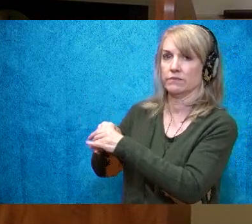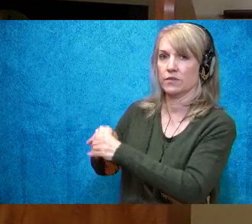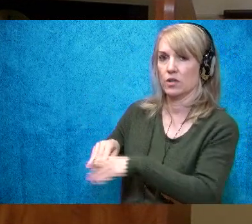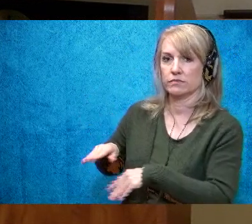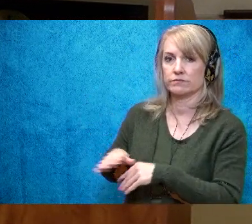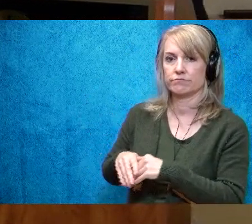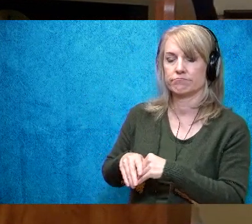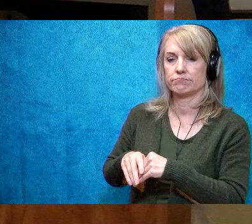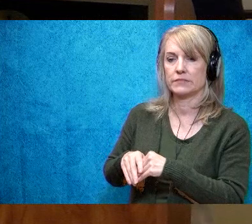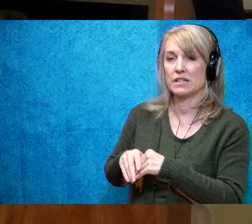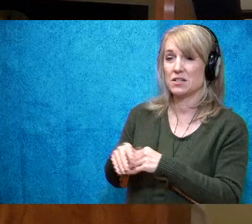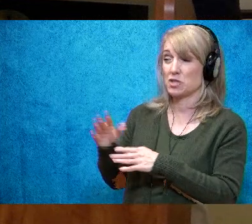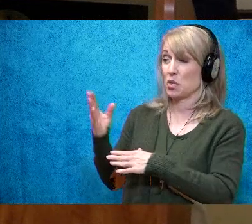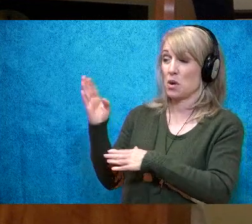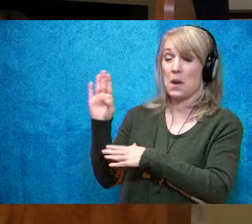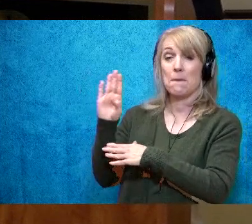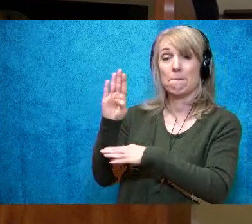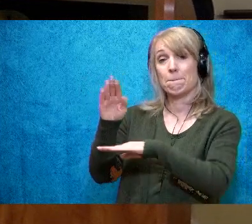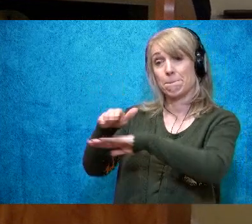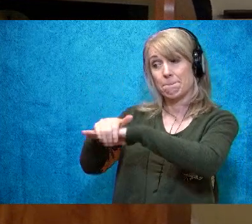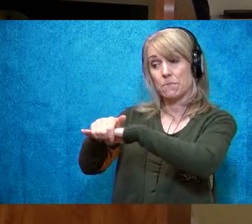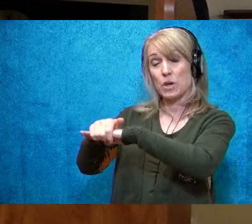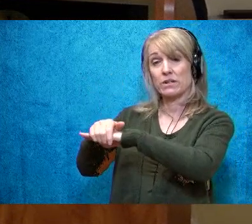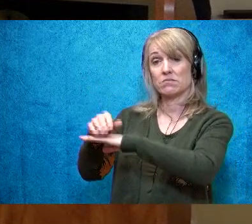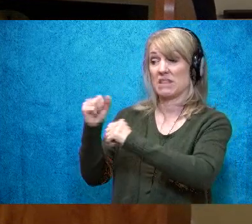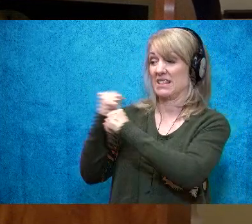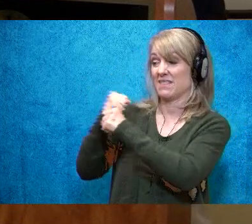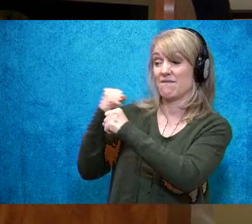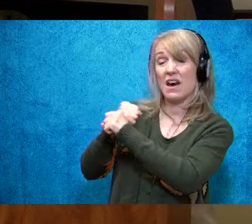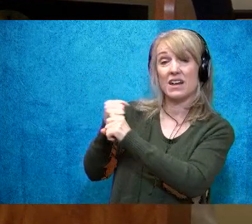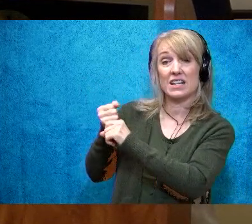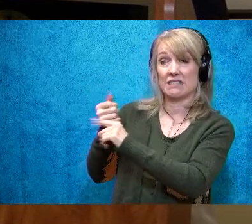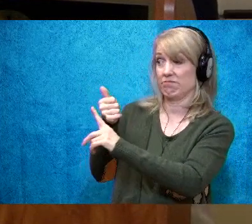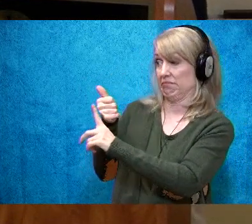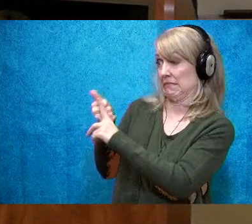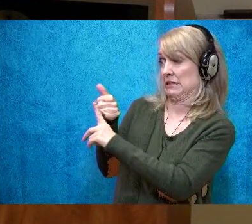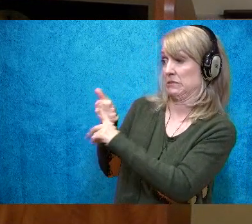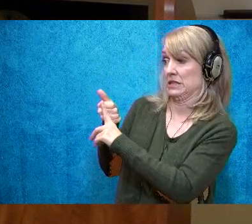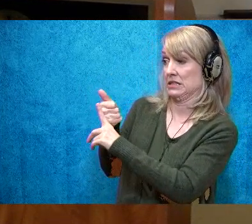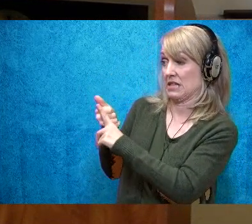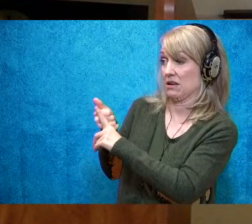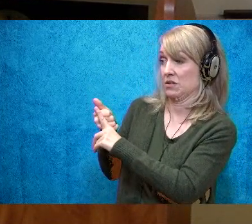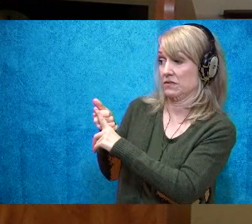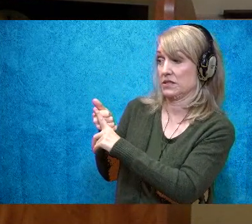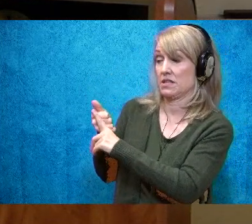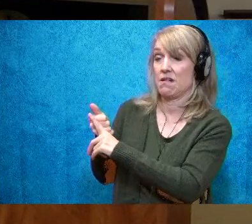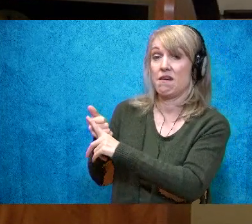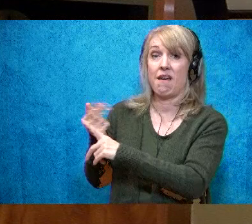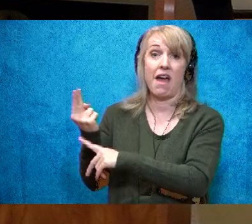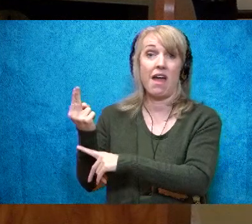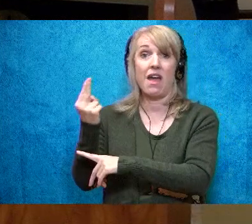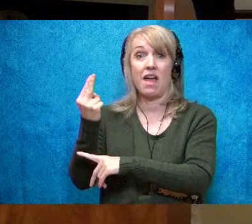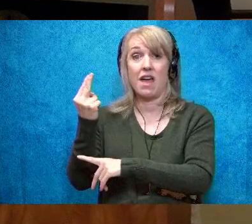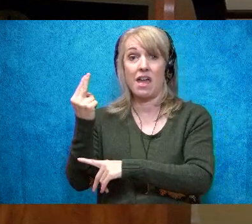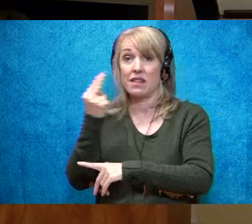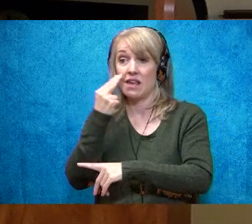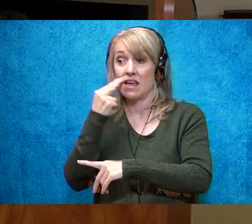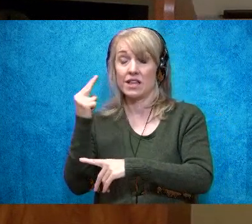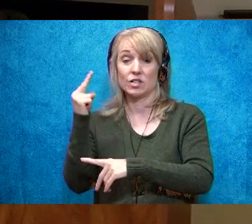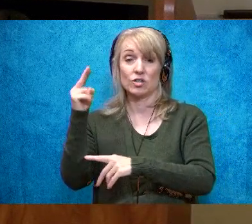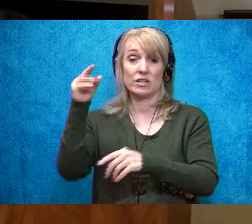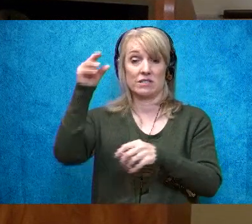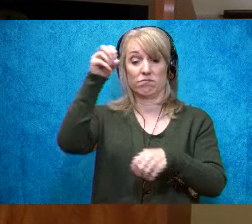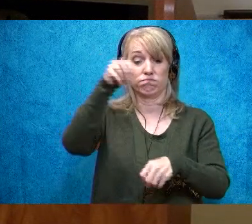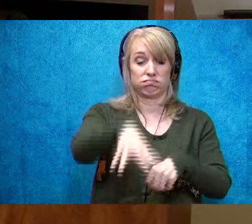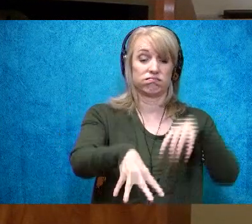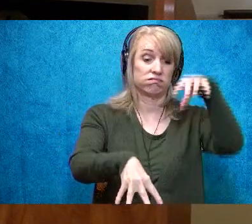Britain is fighting alone. The Nazis are bombing London. They're tearing London to shreds. So FDR saw an issue where we needed to